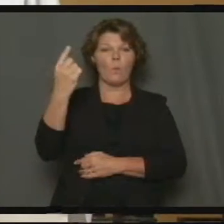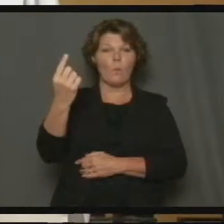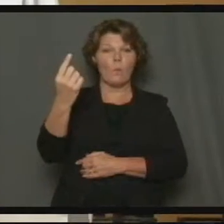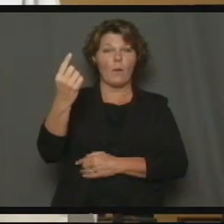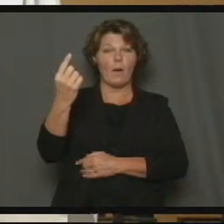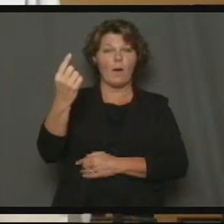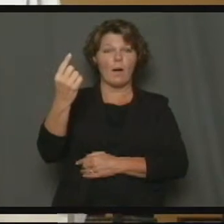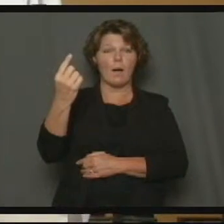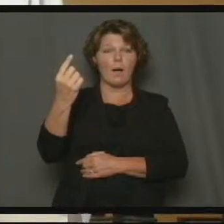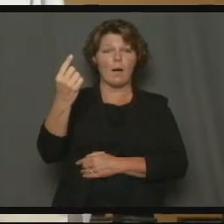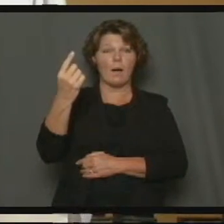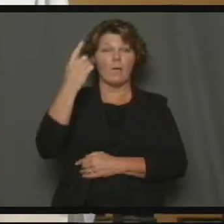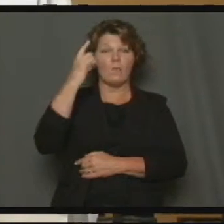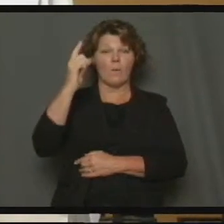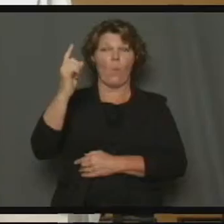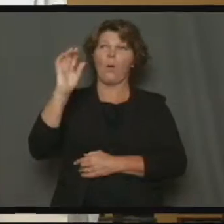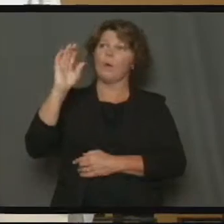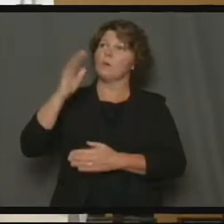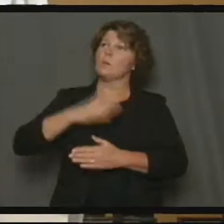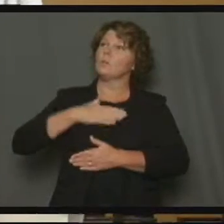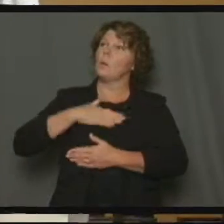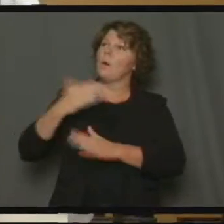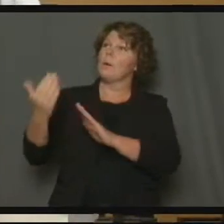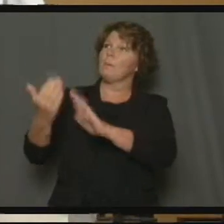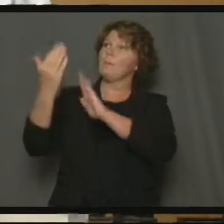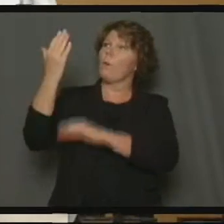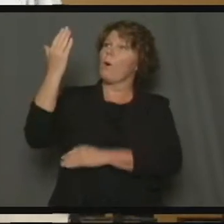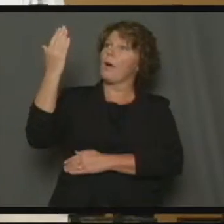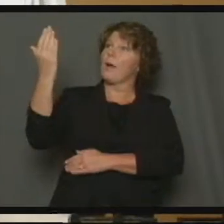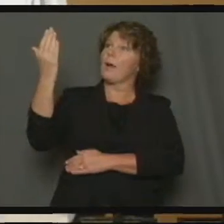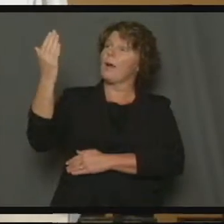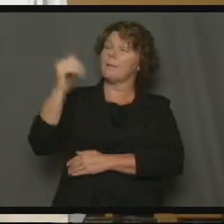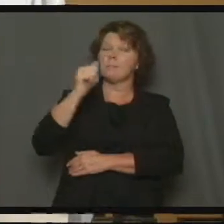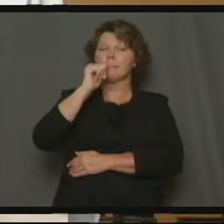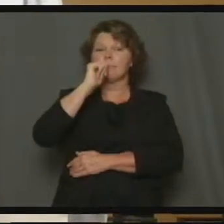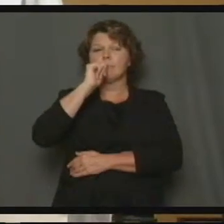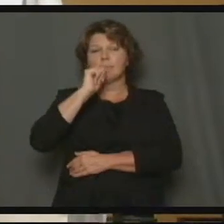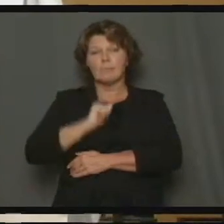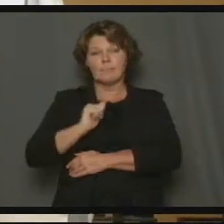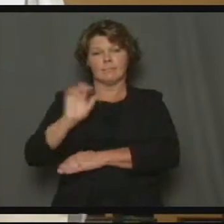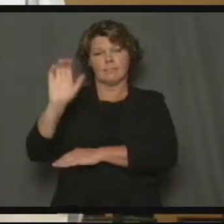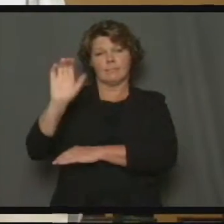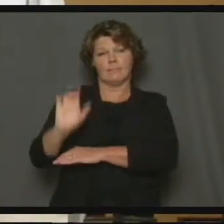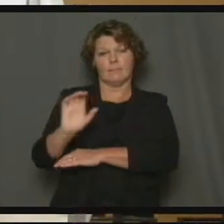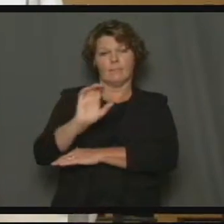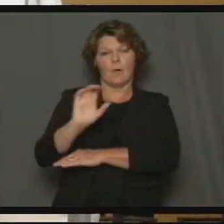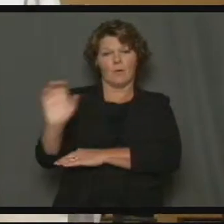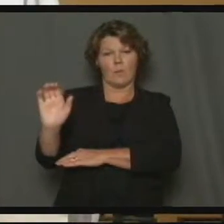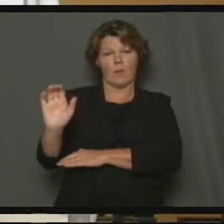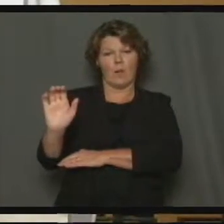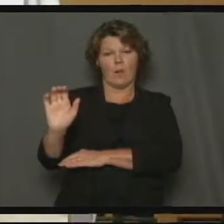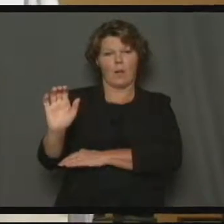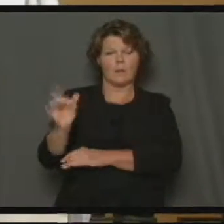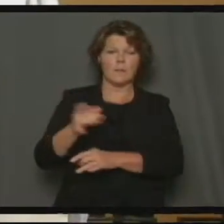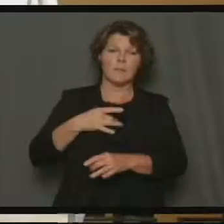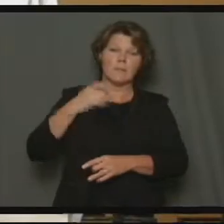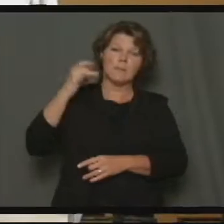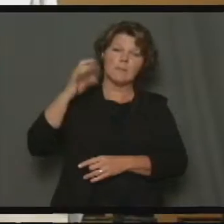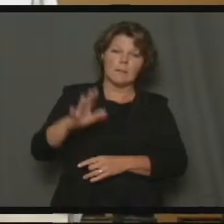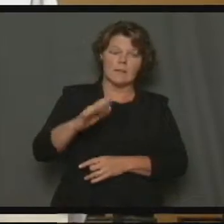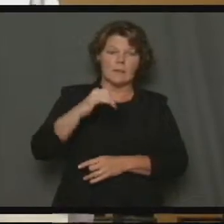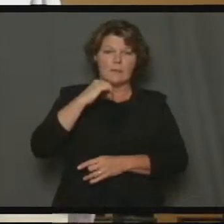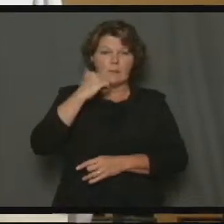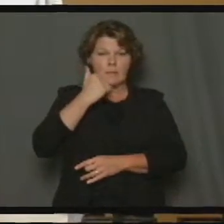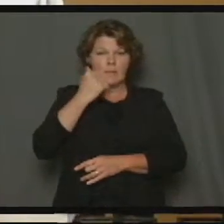who, for the joy that was set before Him, endured the cross, despising the shame, and